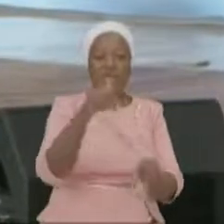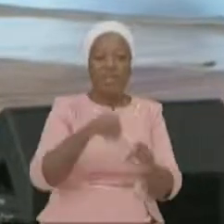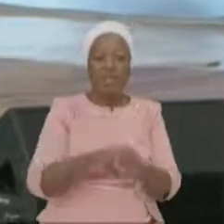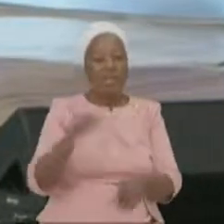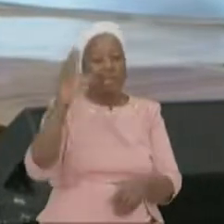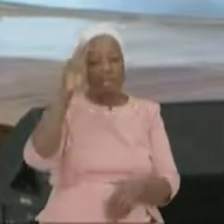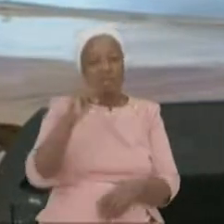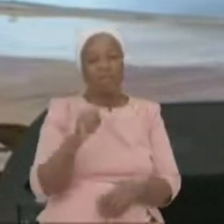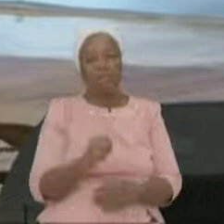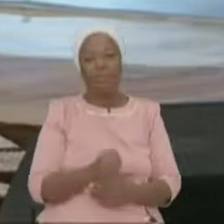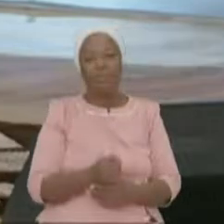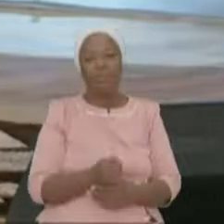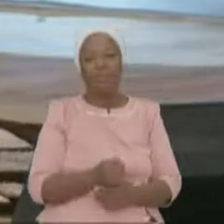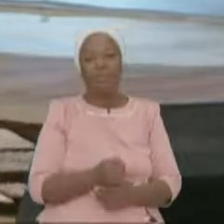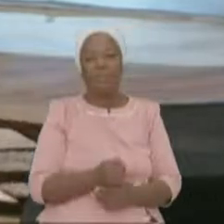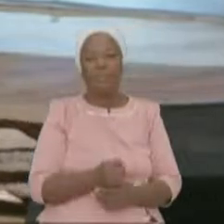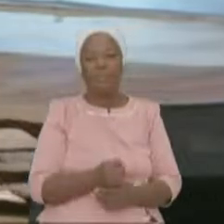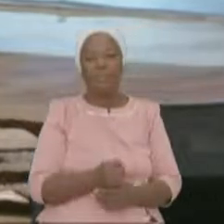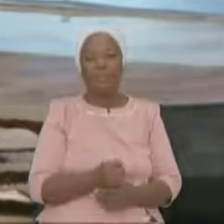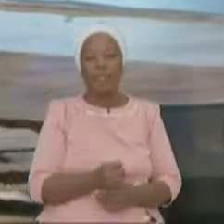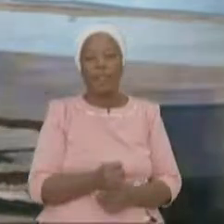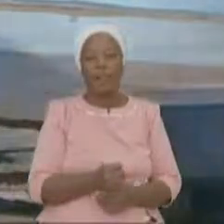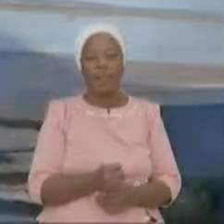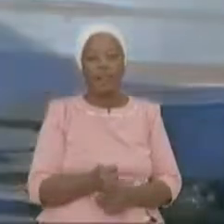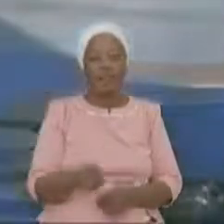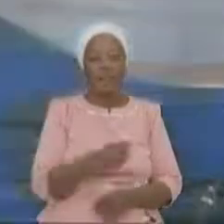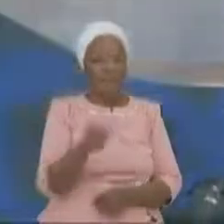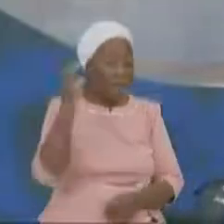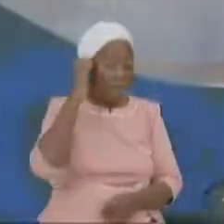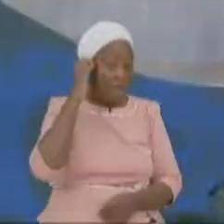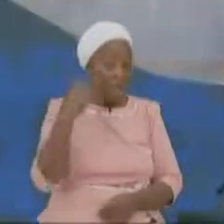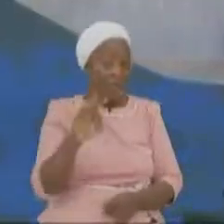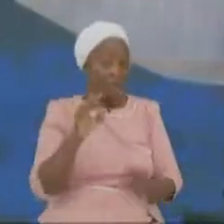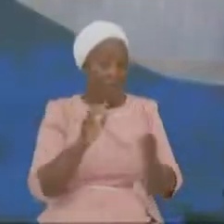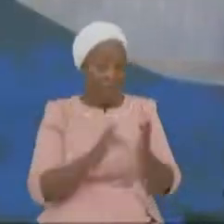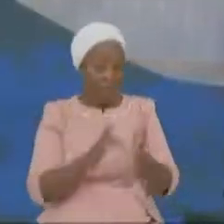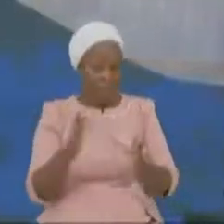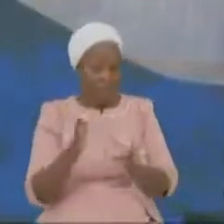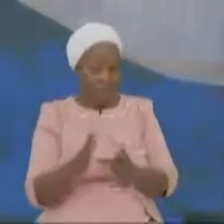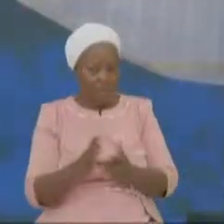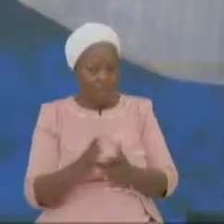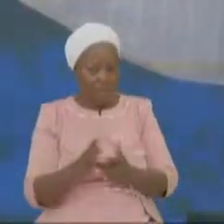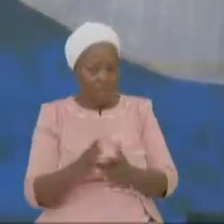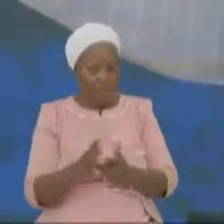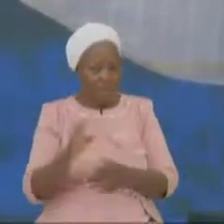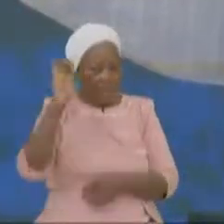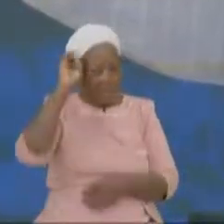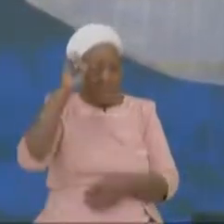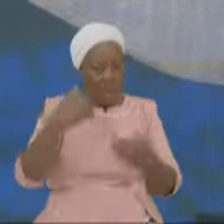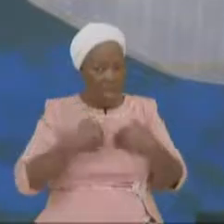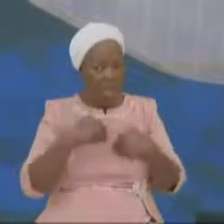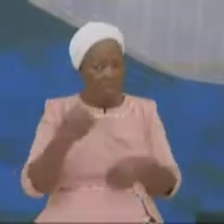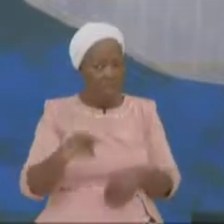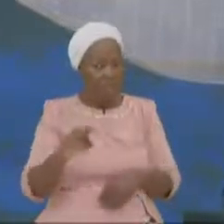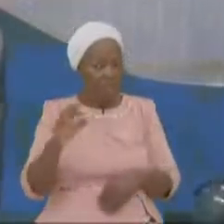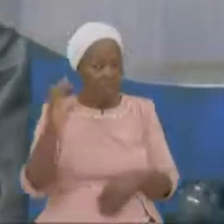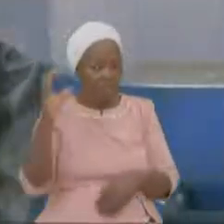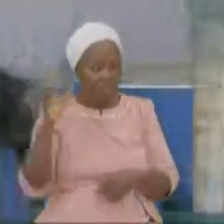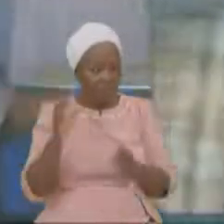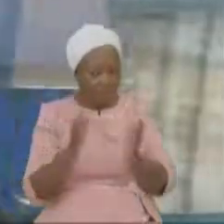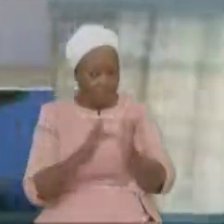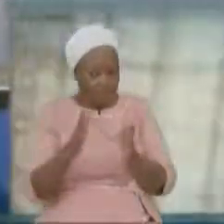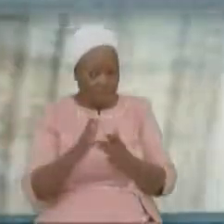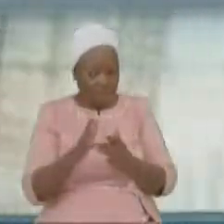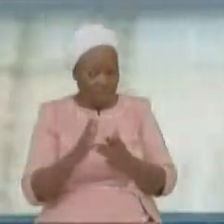him. He heard of Jesus, but he wasn't saved.